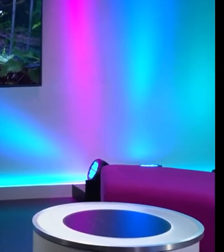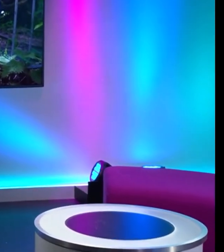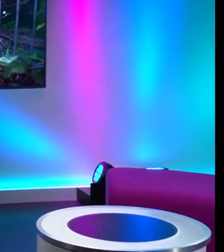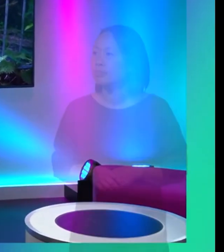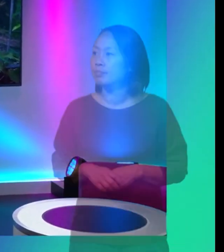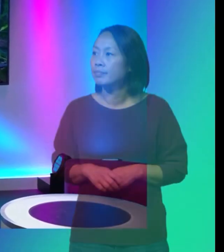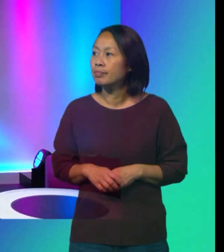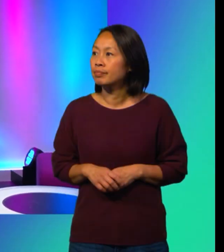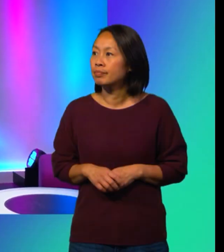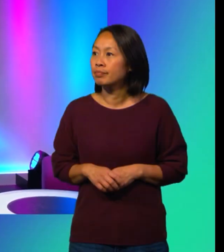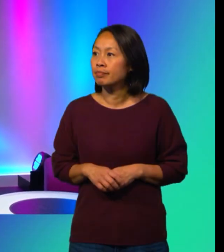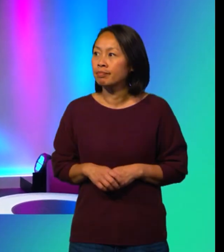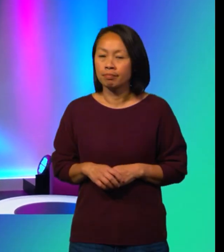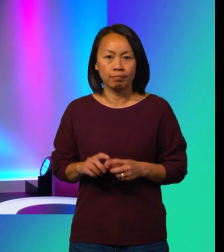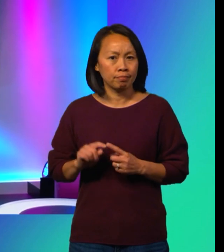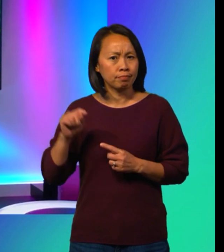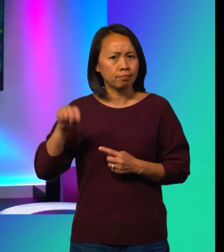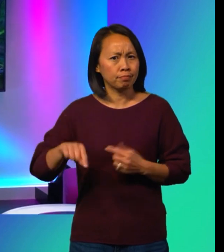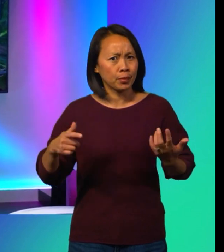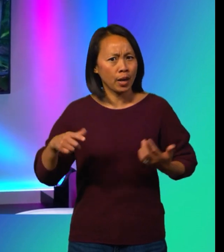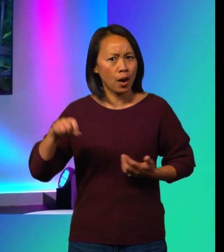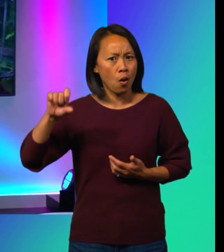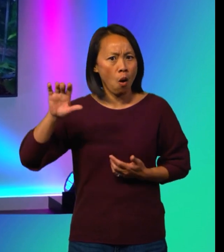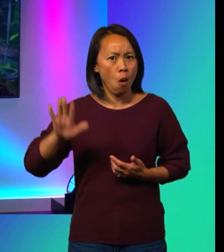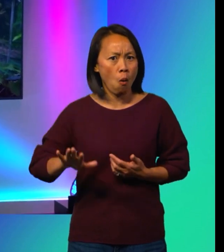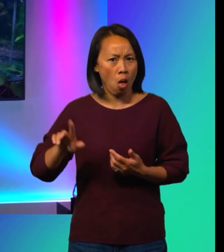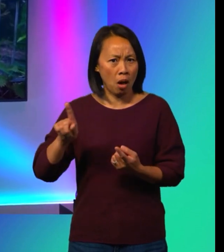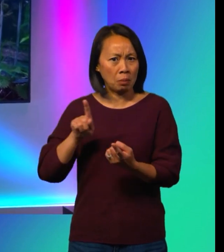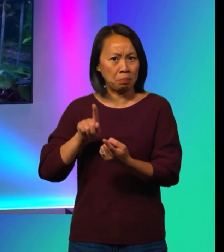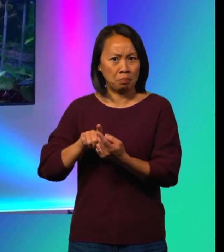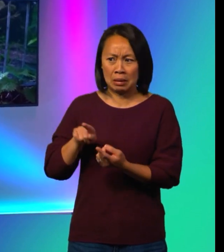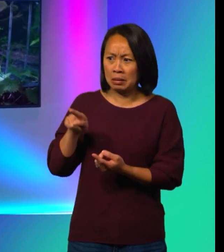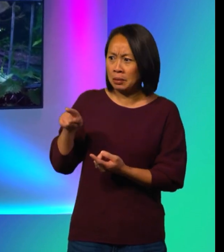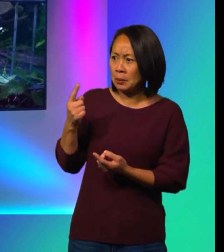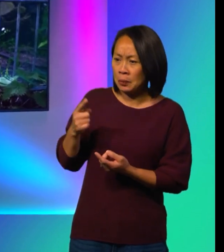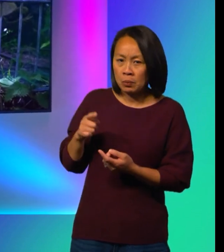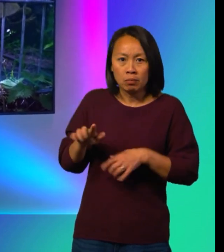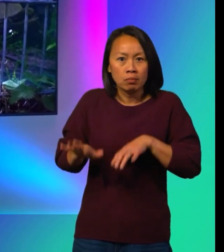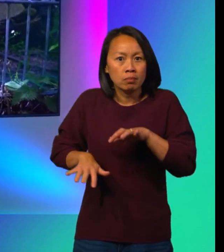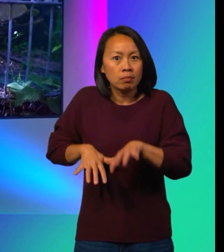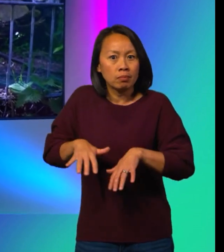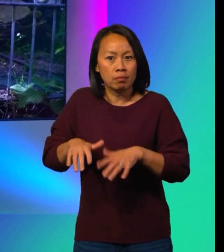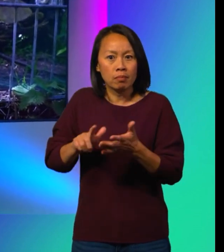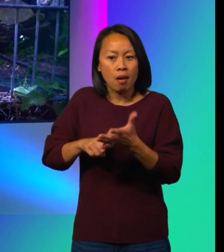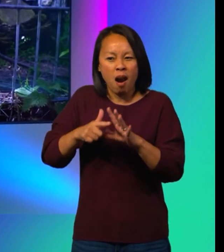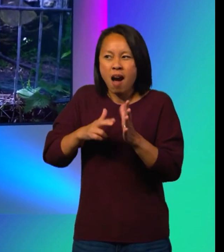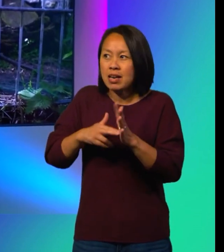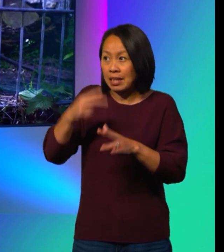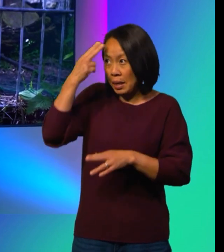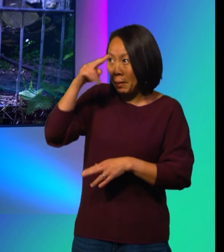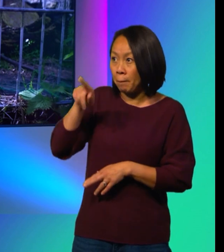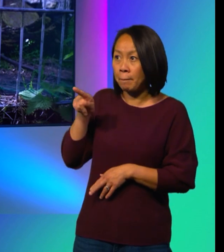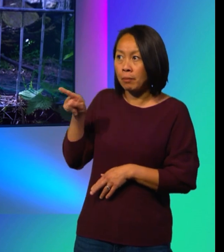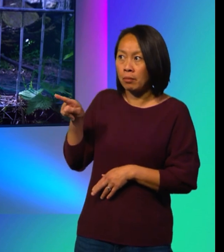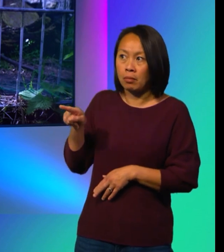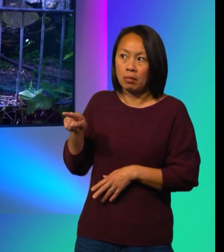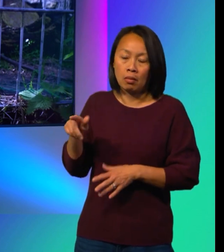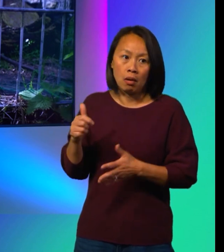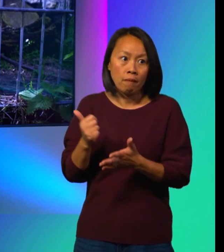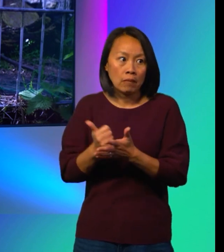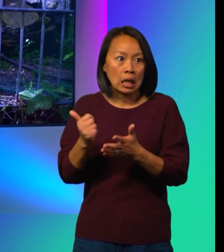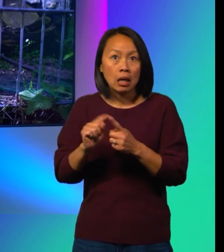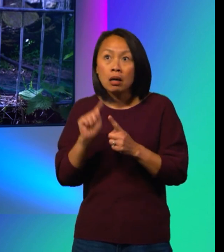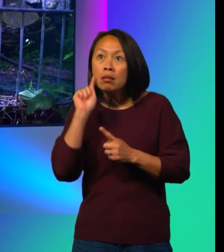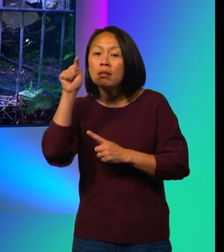First, let's head down to Cornwall to meet a one-year-old lynx on an epic journey to start an important new job in